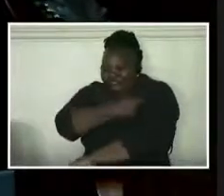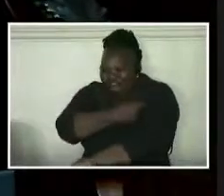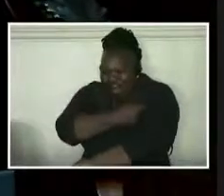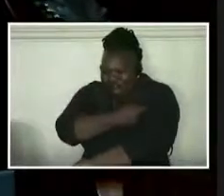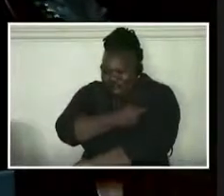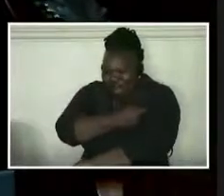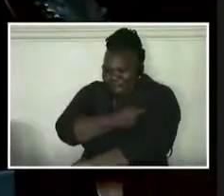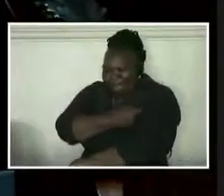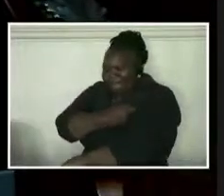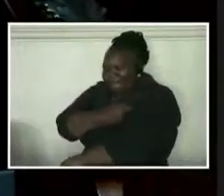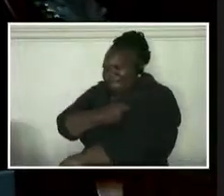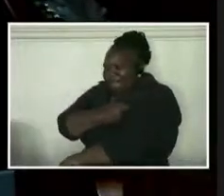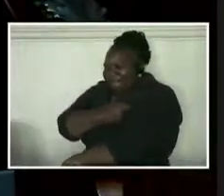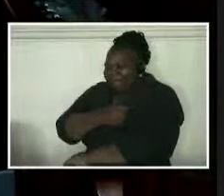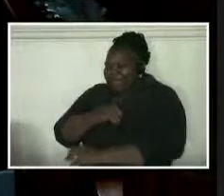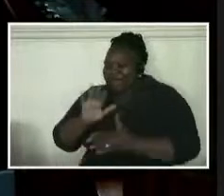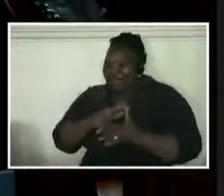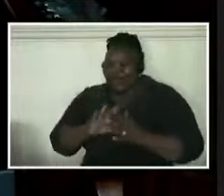happy birthday